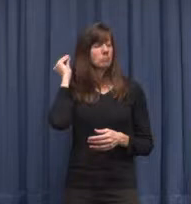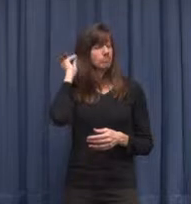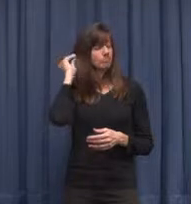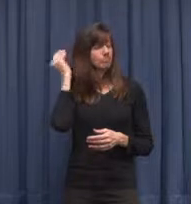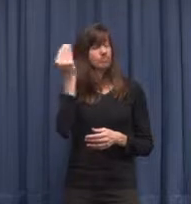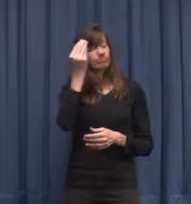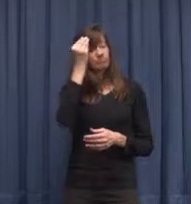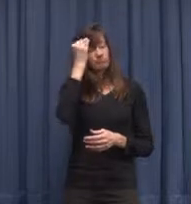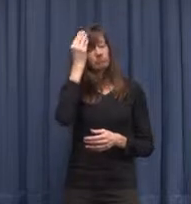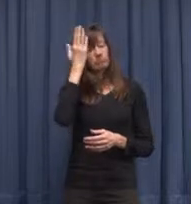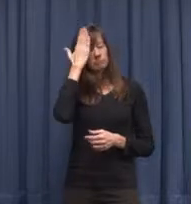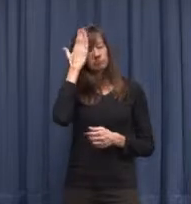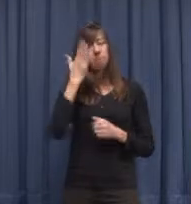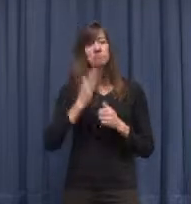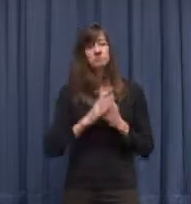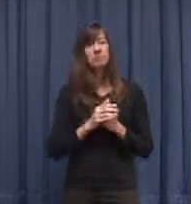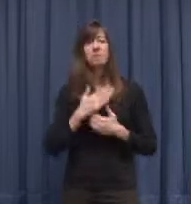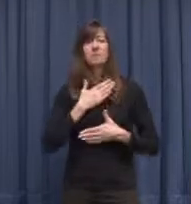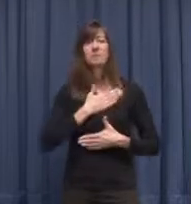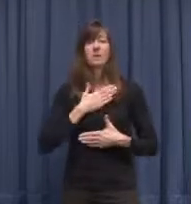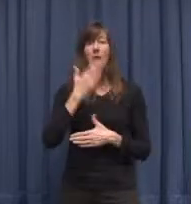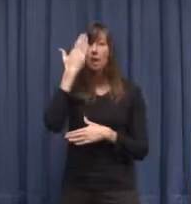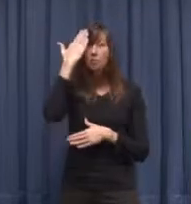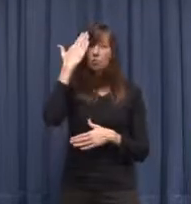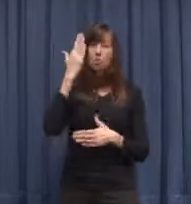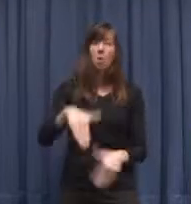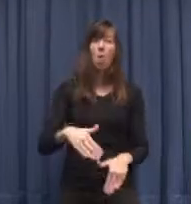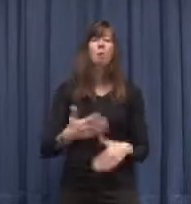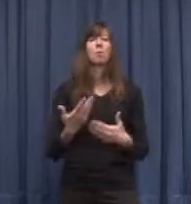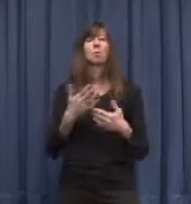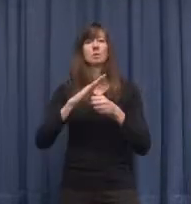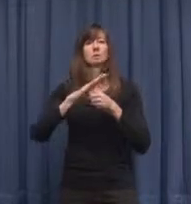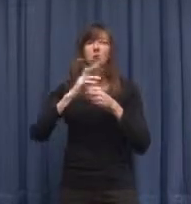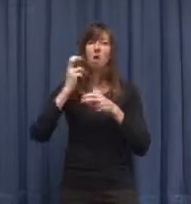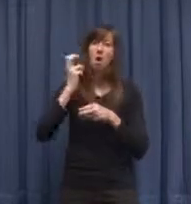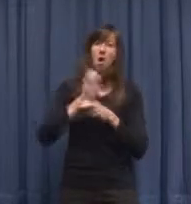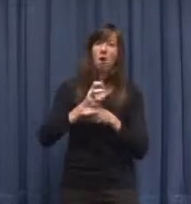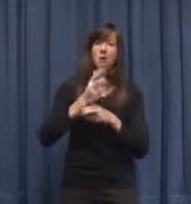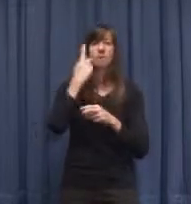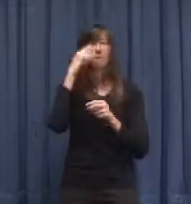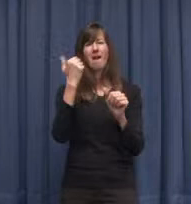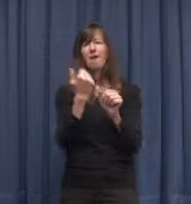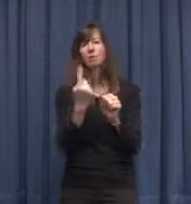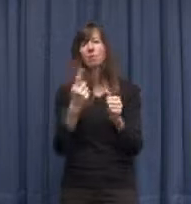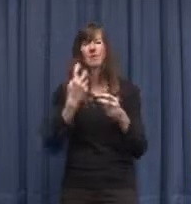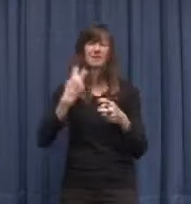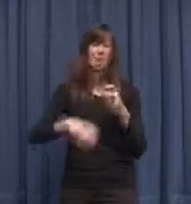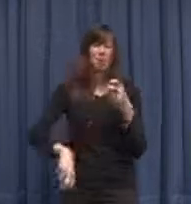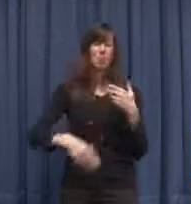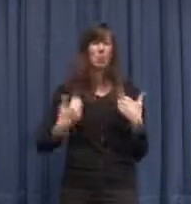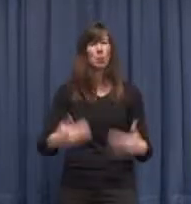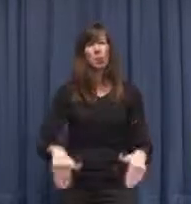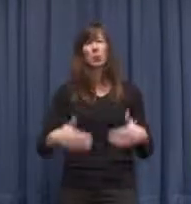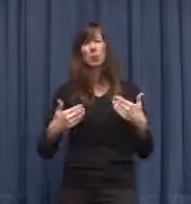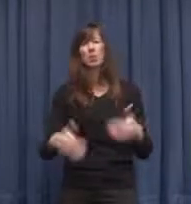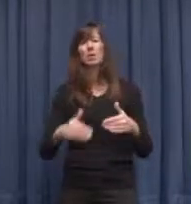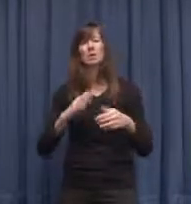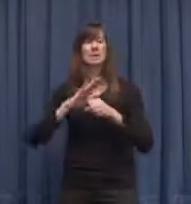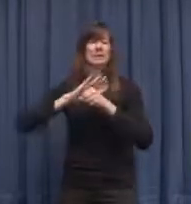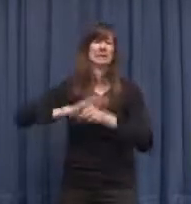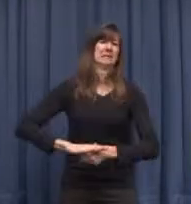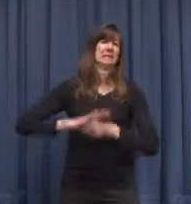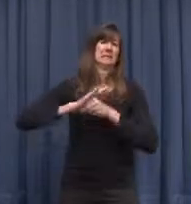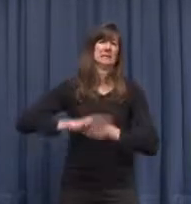know the pressure on all of us is just immense, and we were hoping that we were through this. And believe me, I